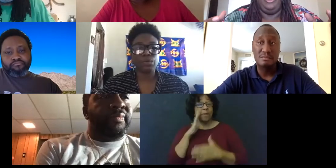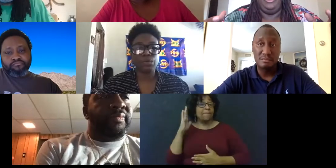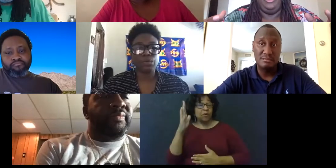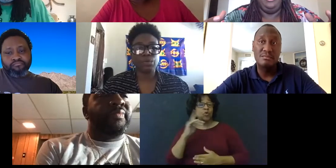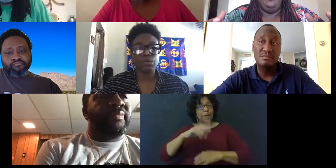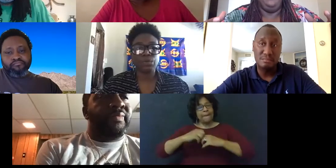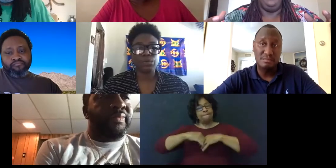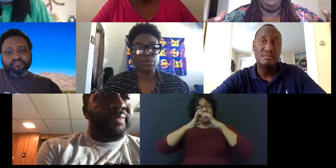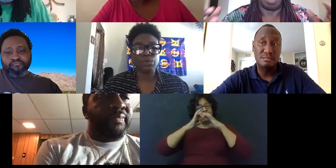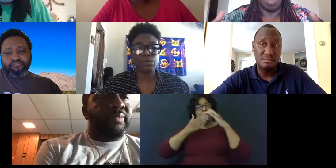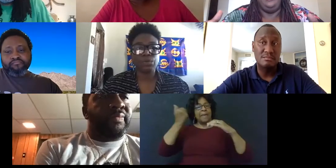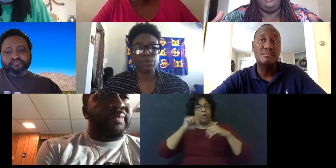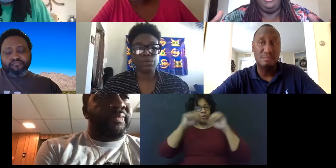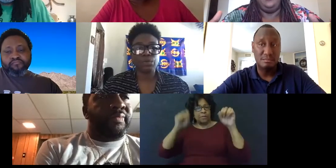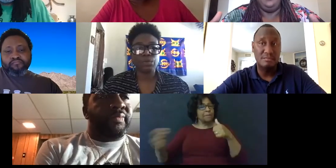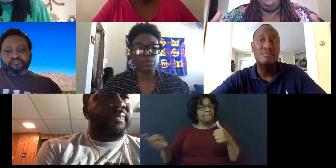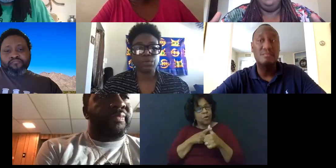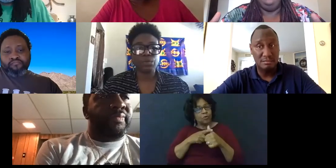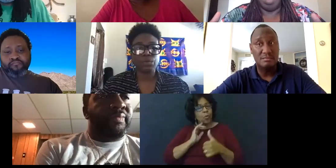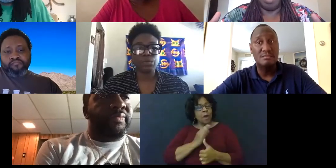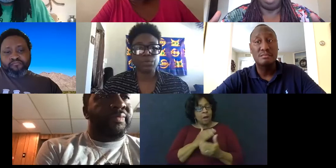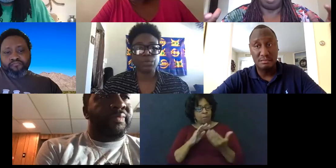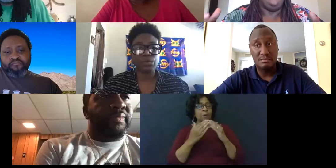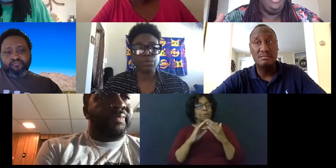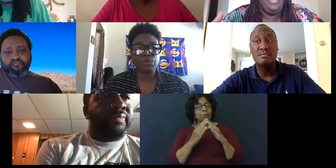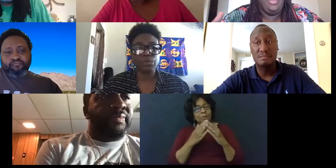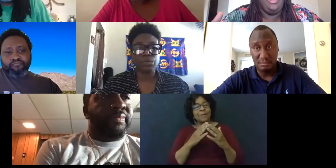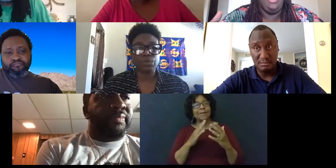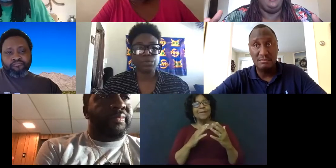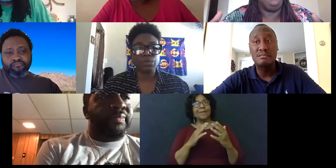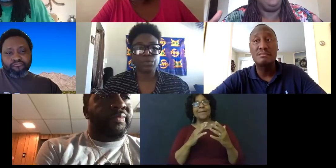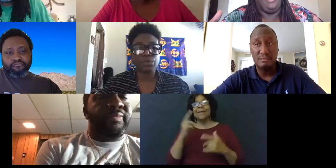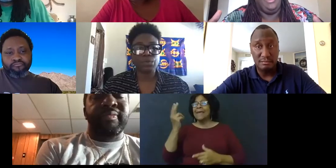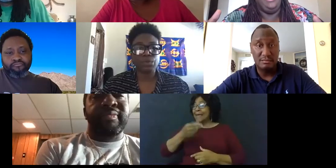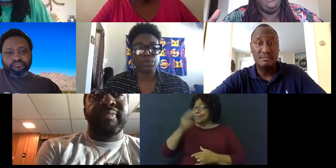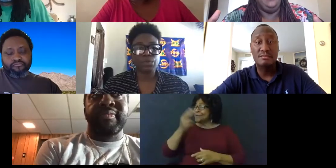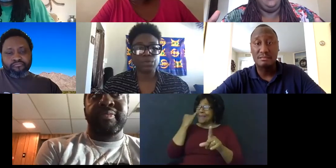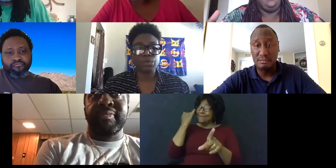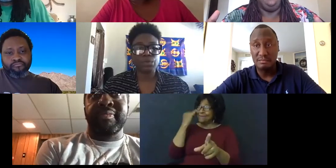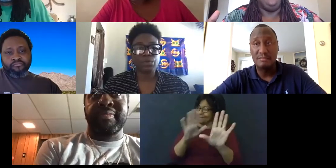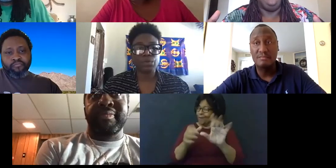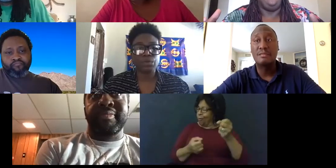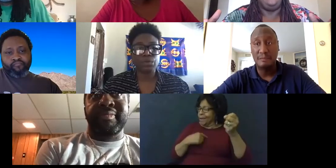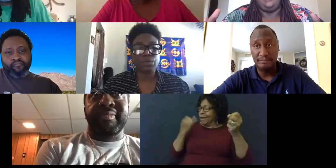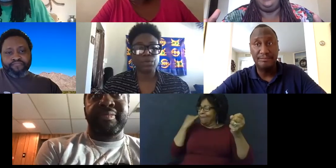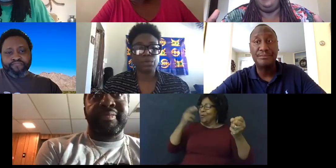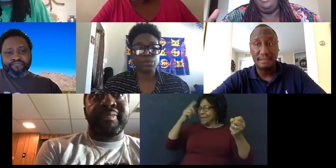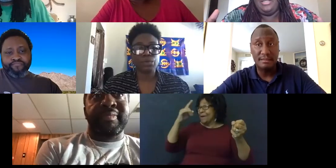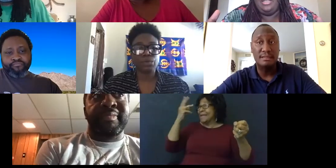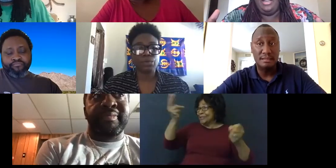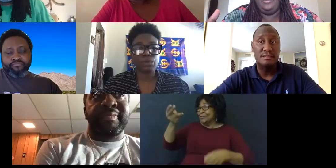system for our community. But if history is anything to go by, I'm not